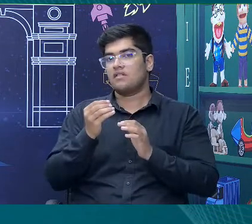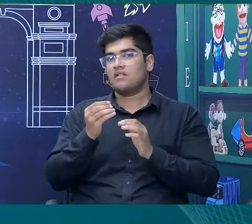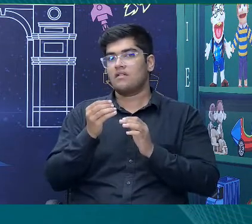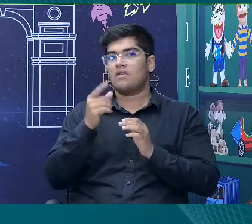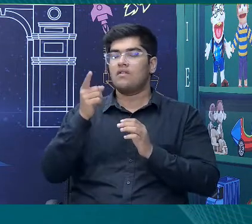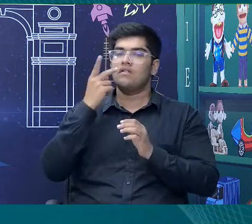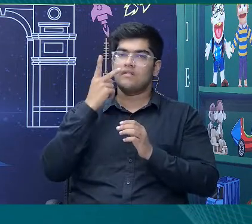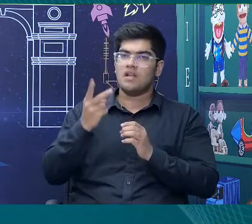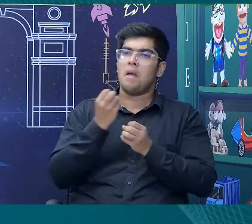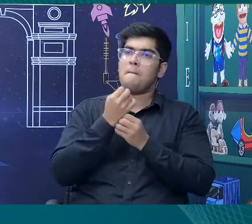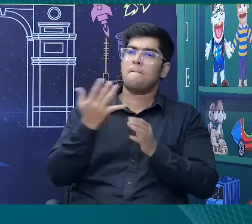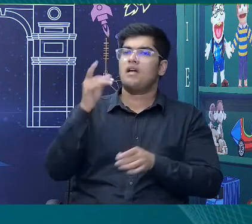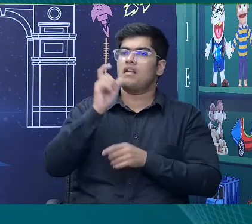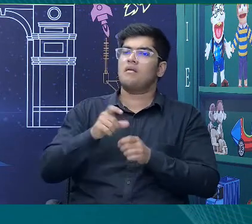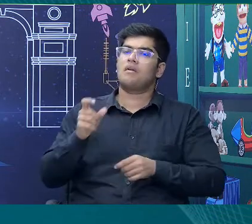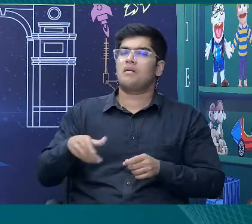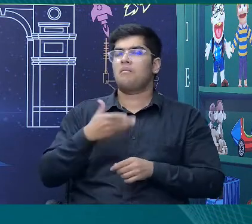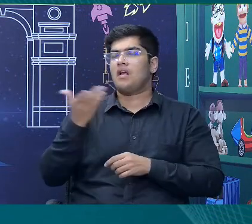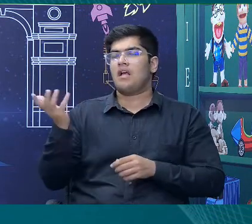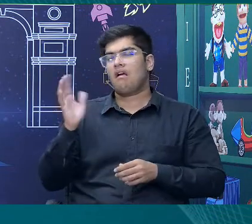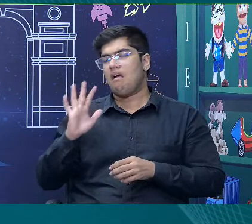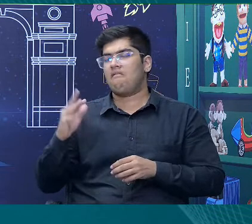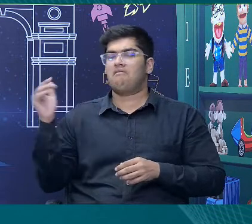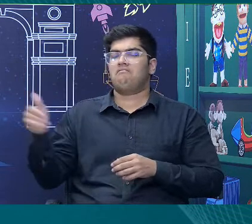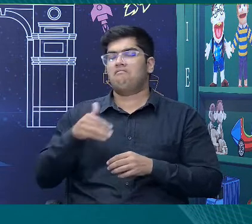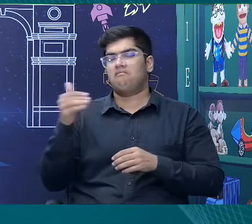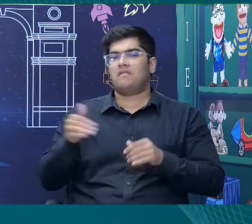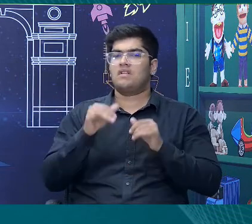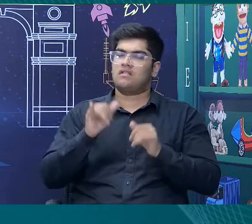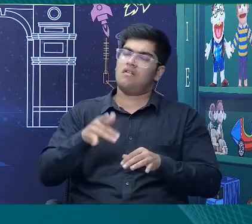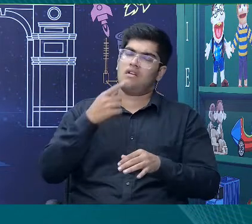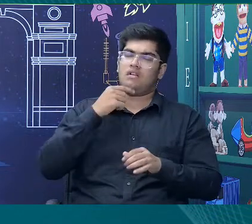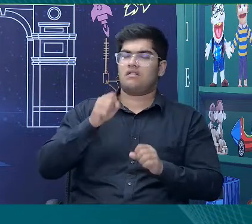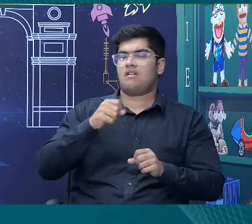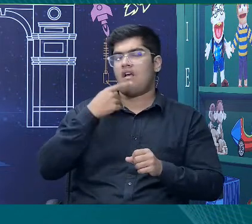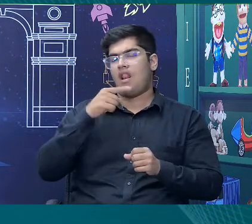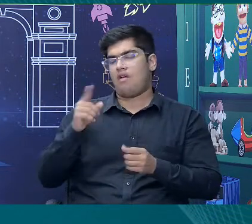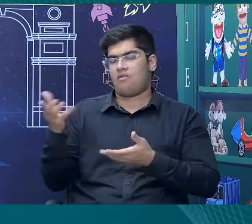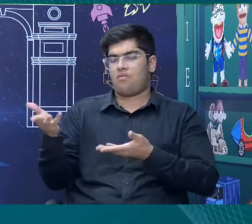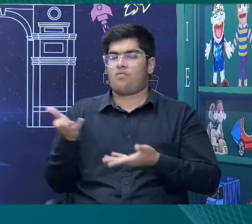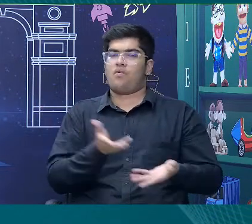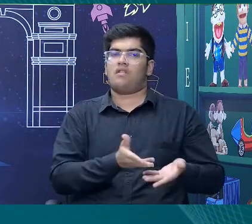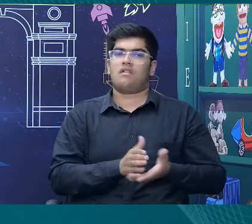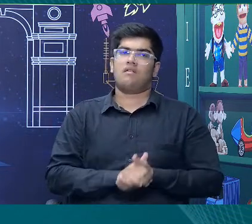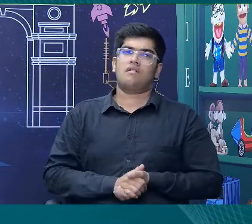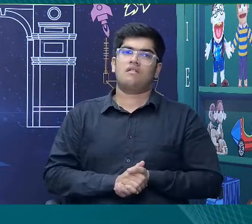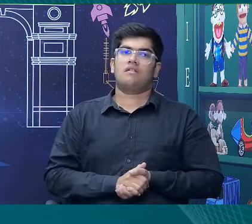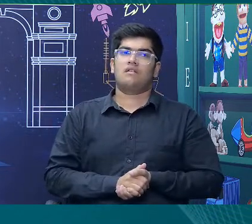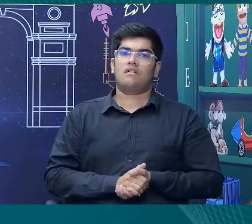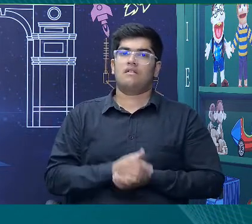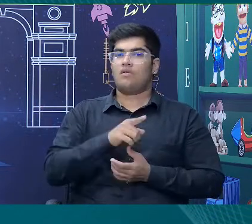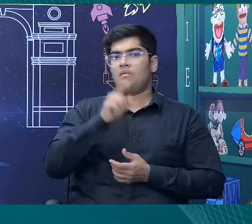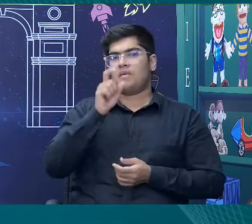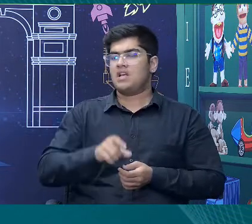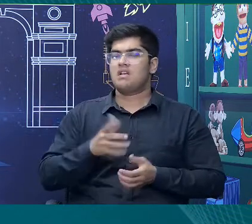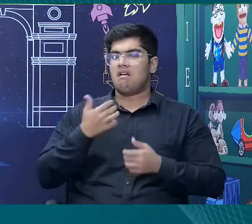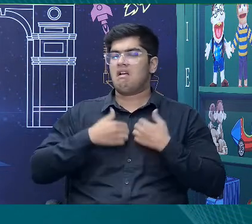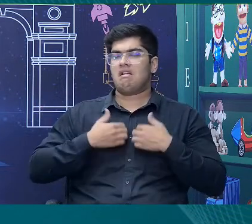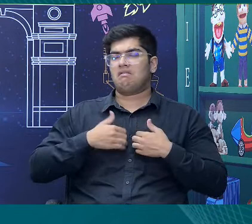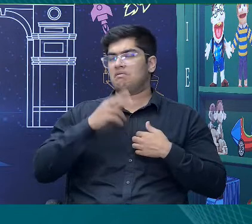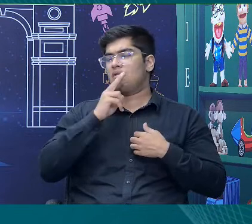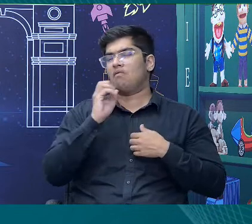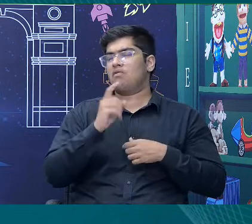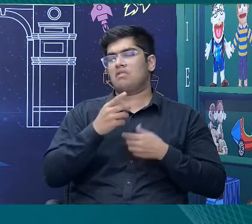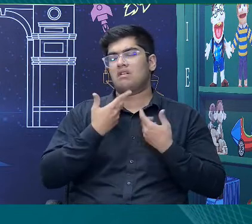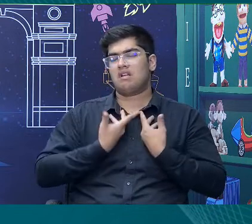such vagabonds, so he allows him to come in without a word. He just allows him to come in, and he's also not very interested in talking. He's so